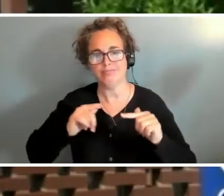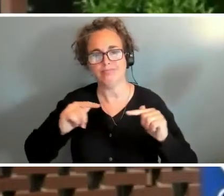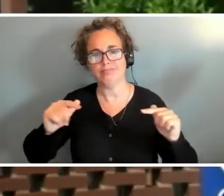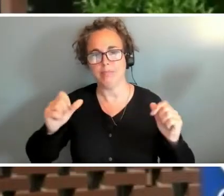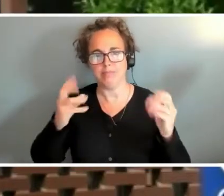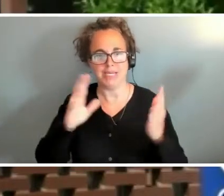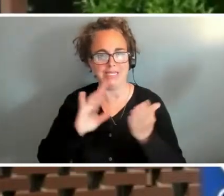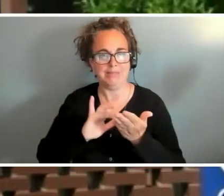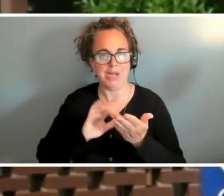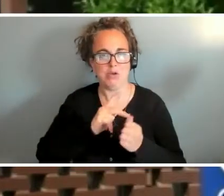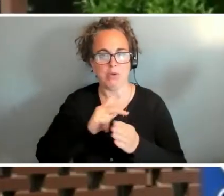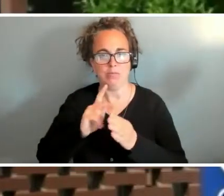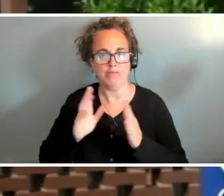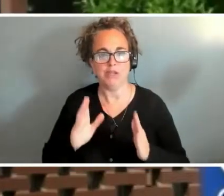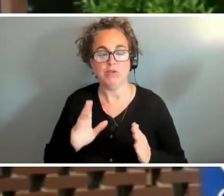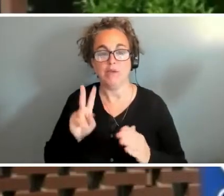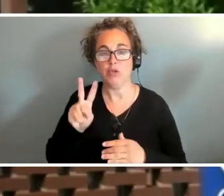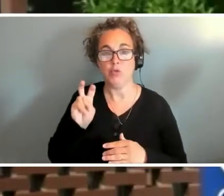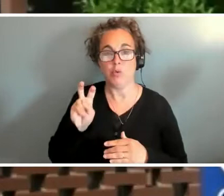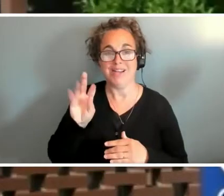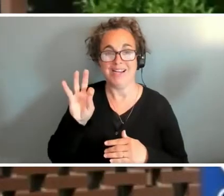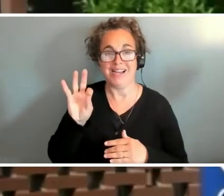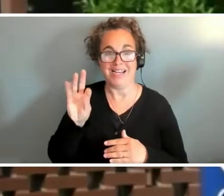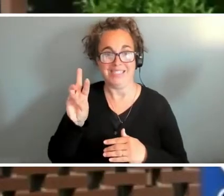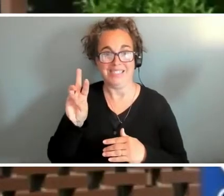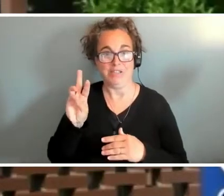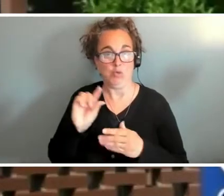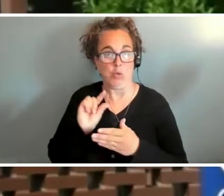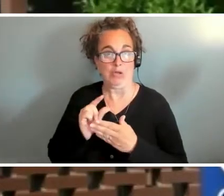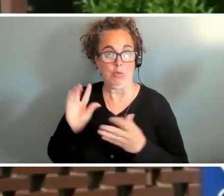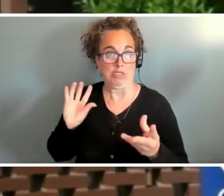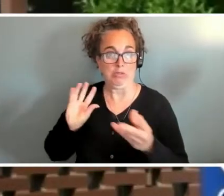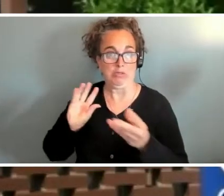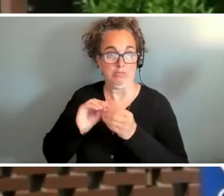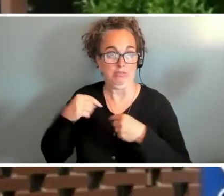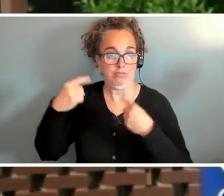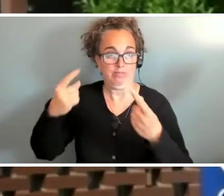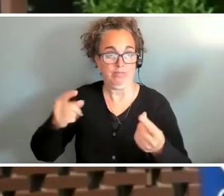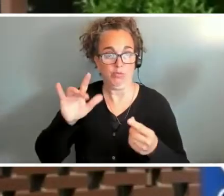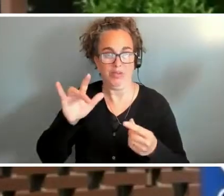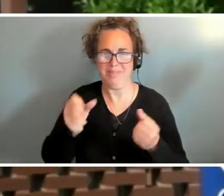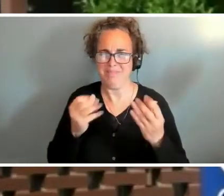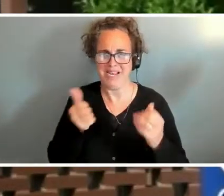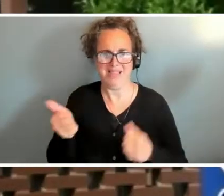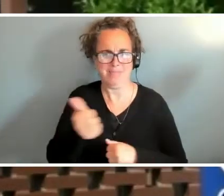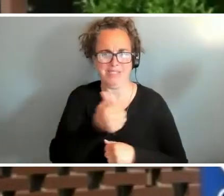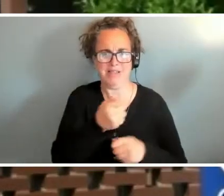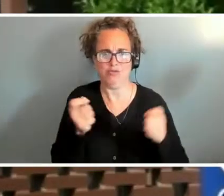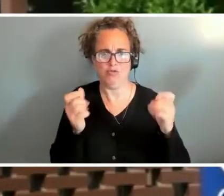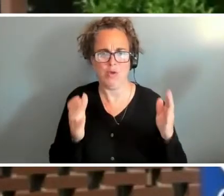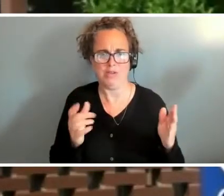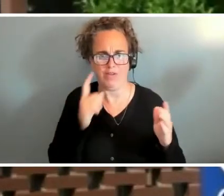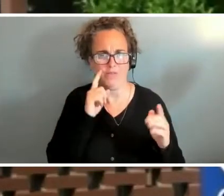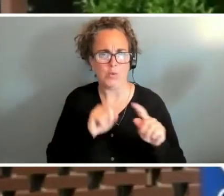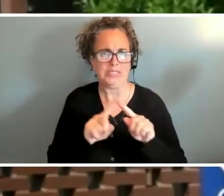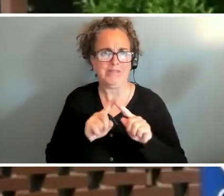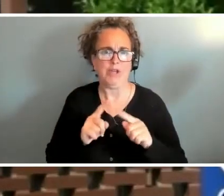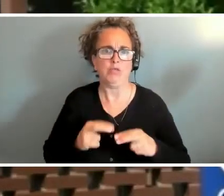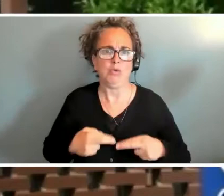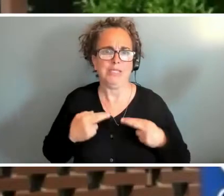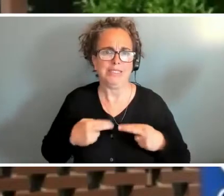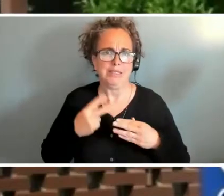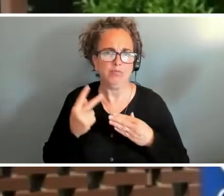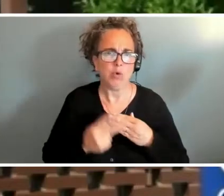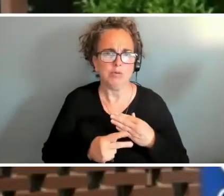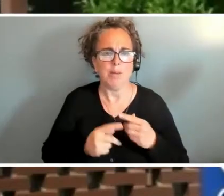approximate 296 graduates over the years, many are now directors of residency programs, medical student